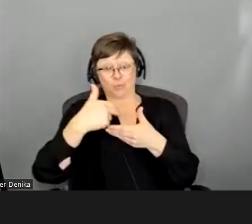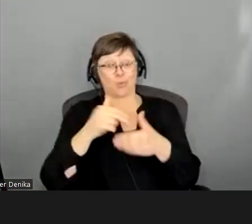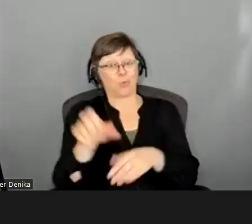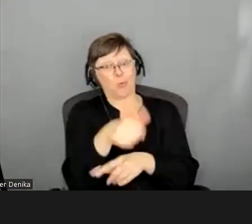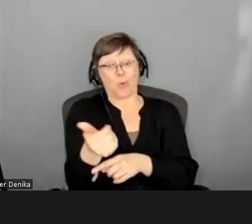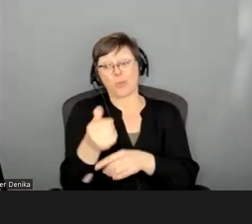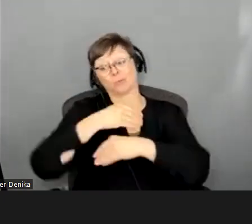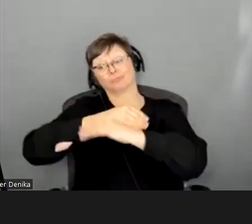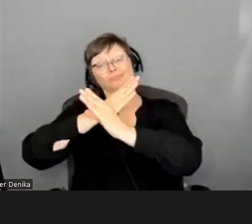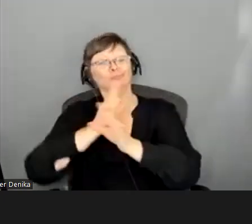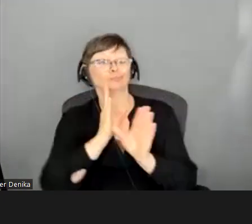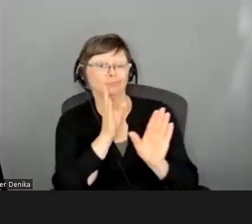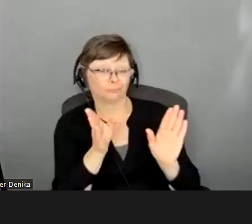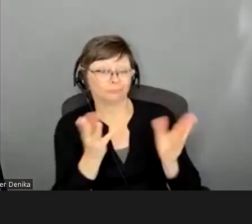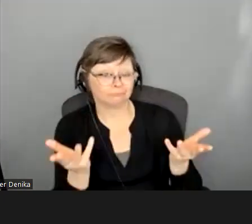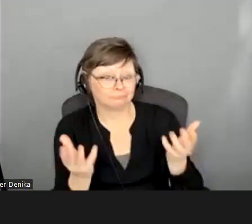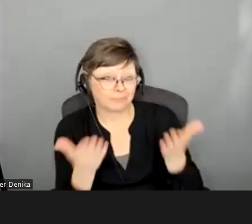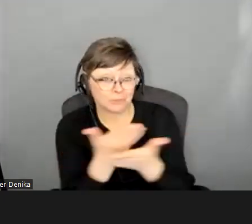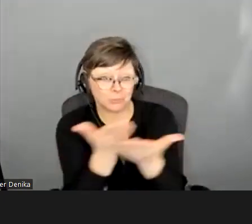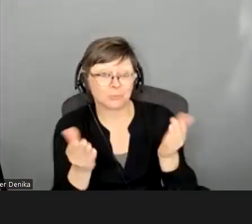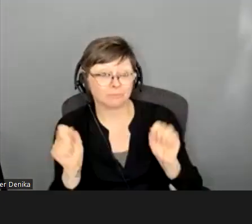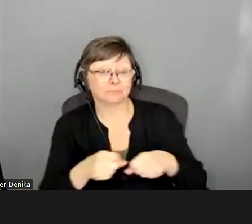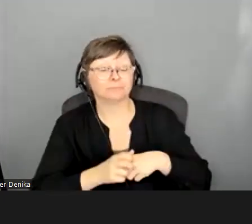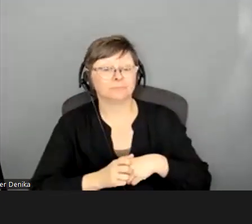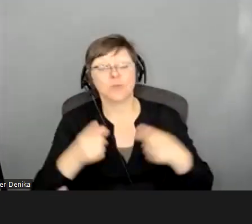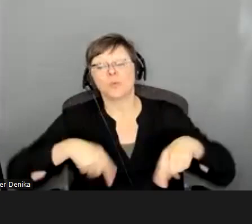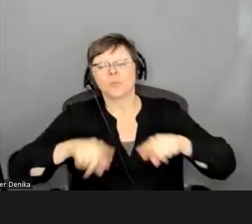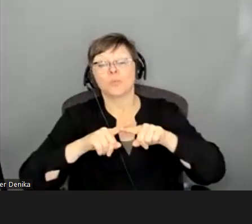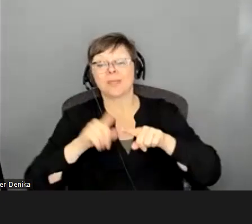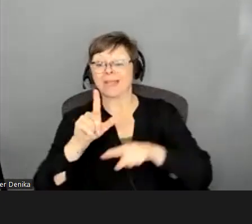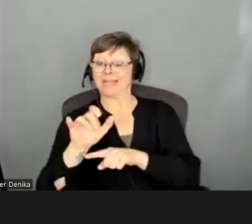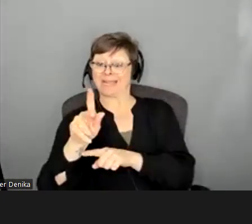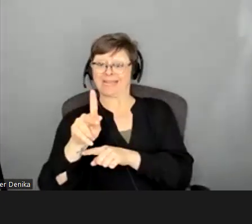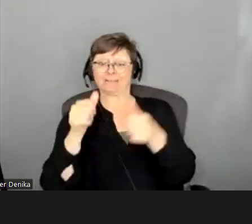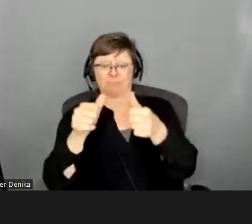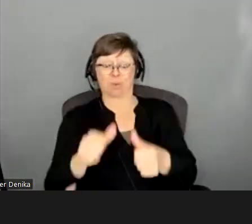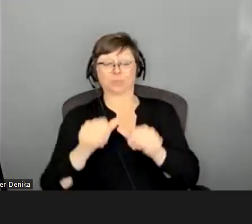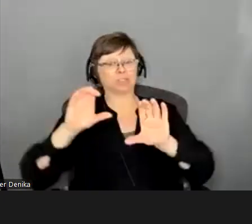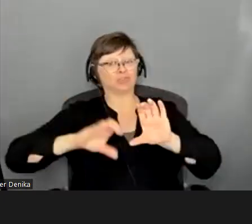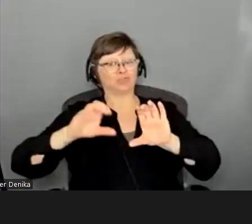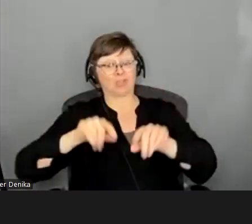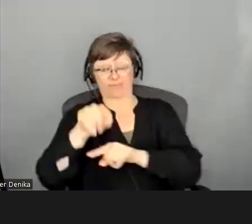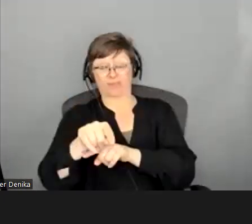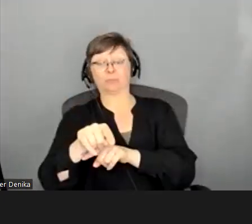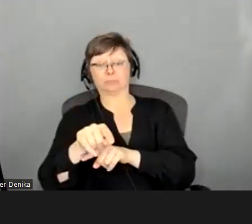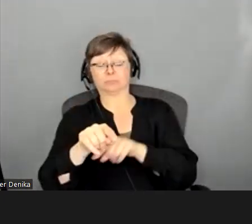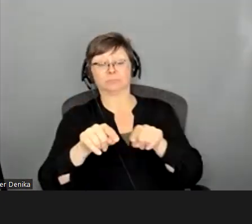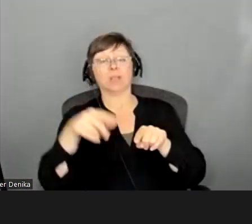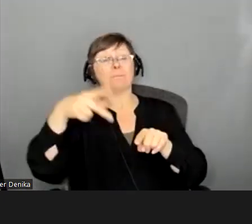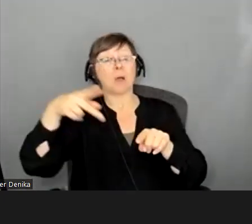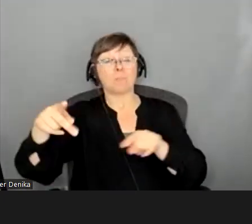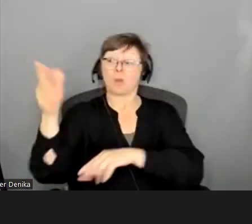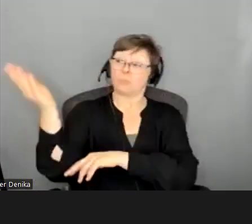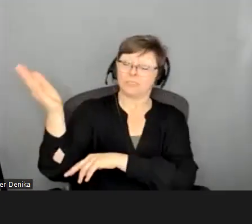We will be posting, as I say, the links that were posted in the chat box today, the PowerPoint presentation